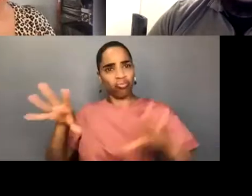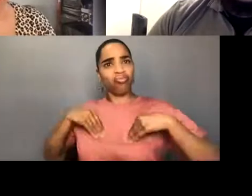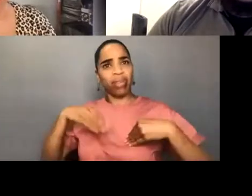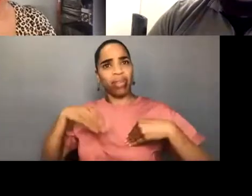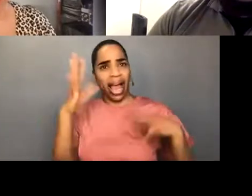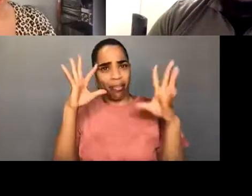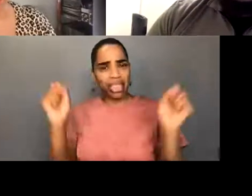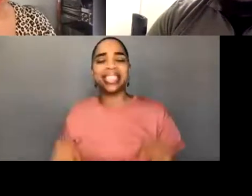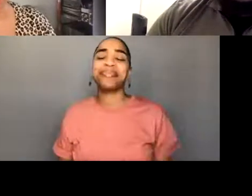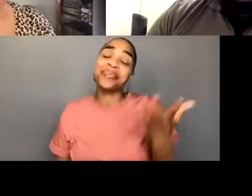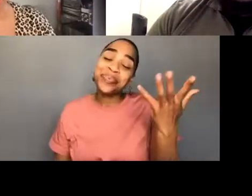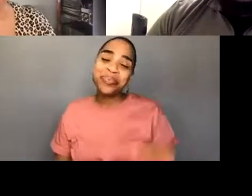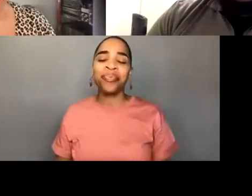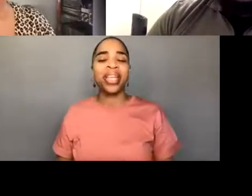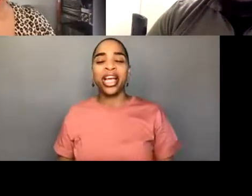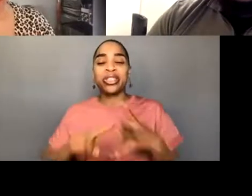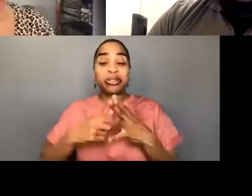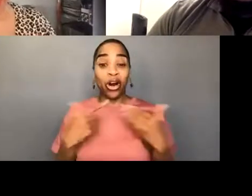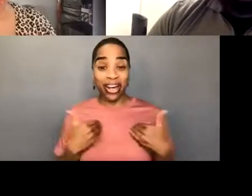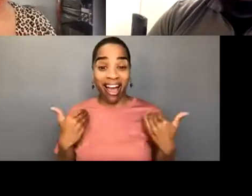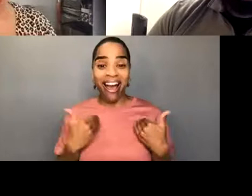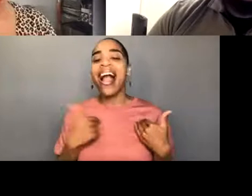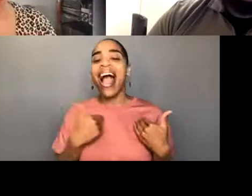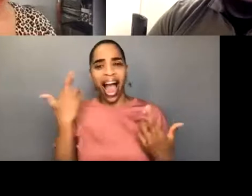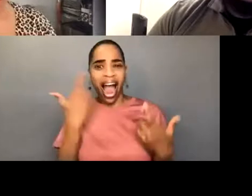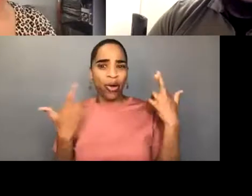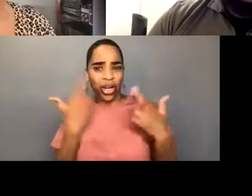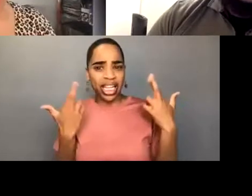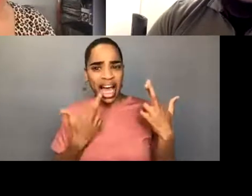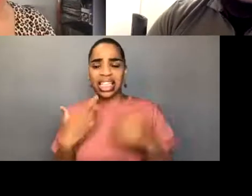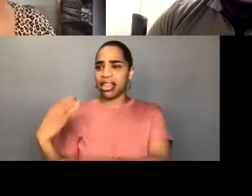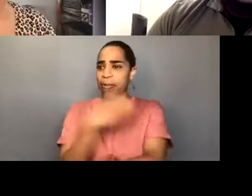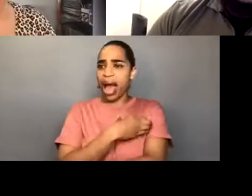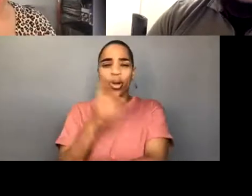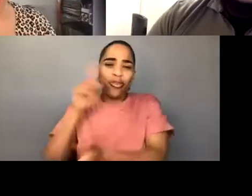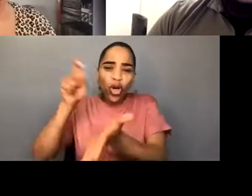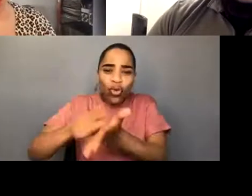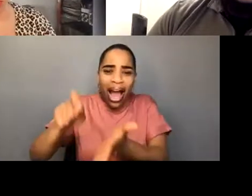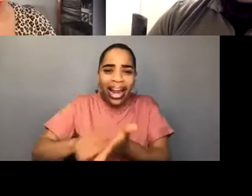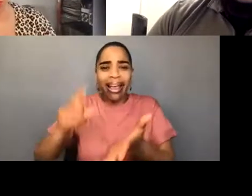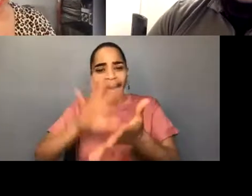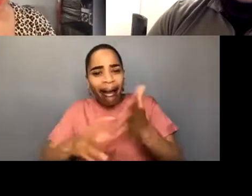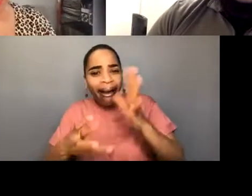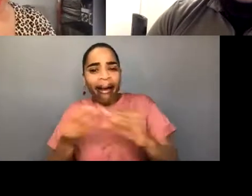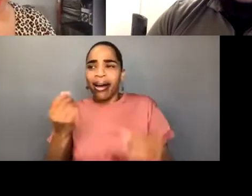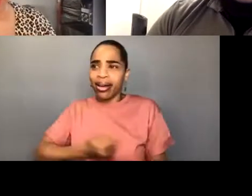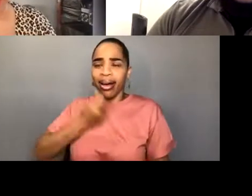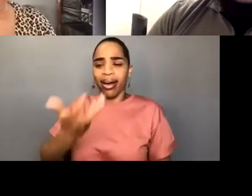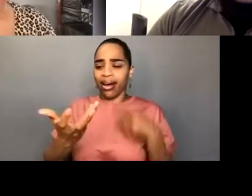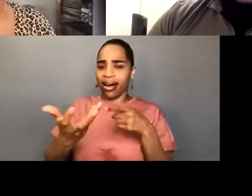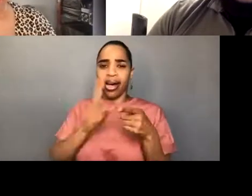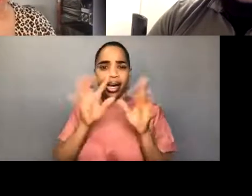really, from a young age, understood the power of narrative and telling our own stories.